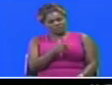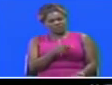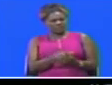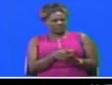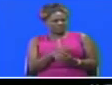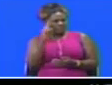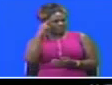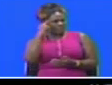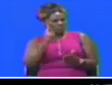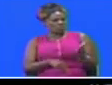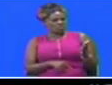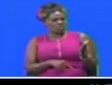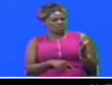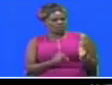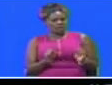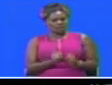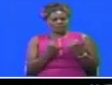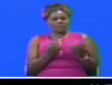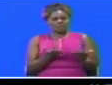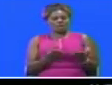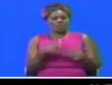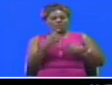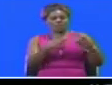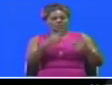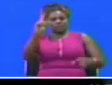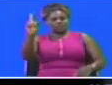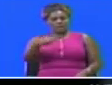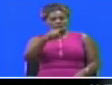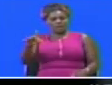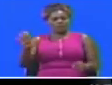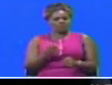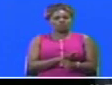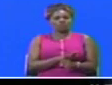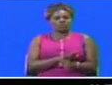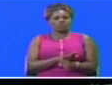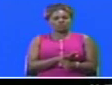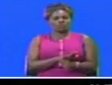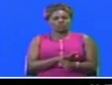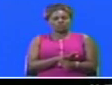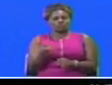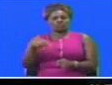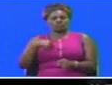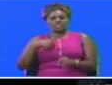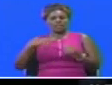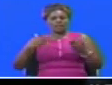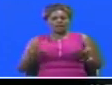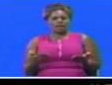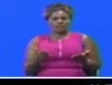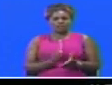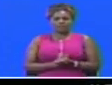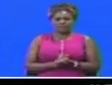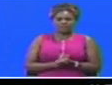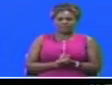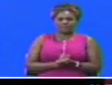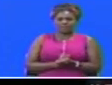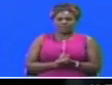make of the turn of events? Now the entire process has been cancelled countrywide. Your reaction to that? Let me first say, I